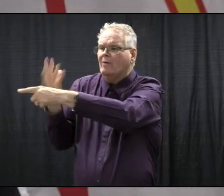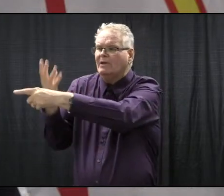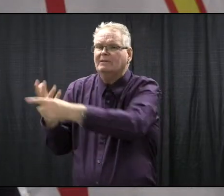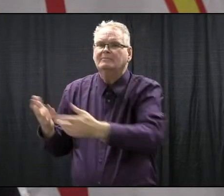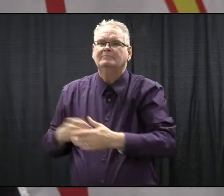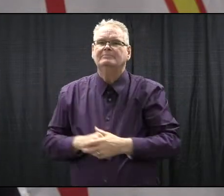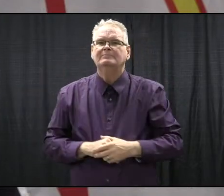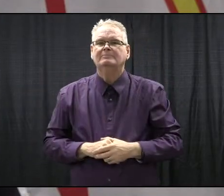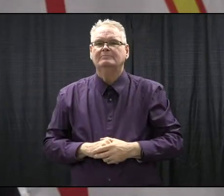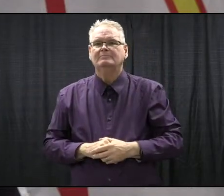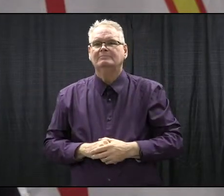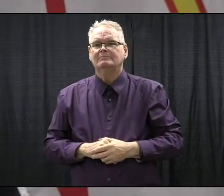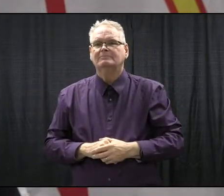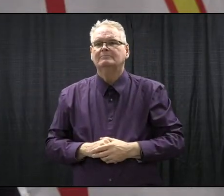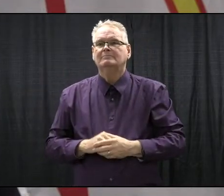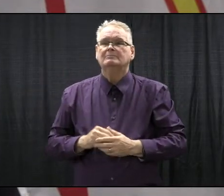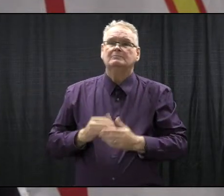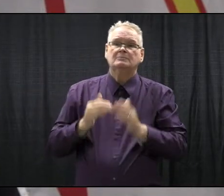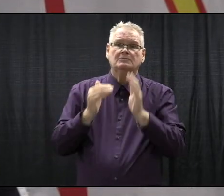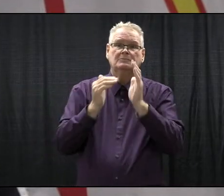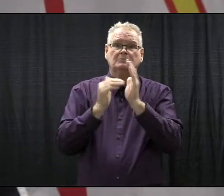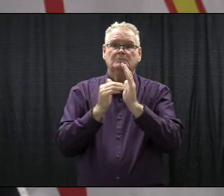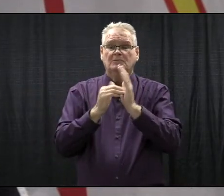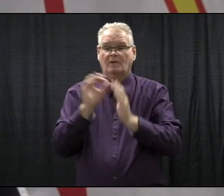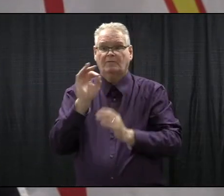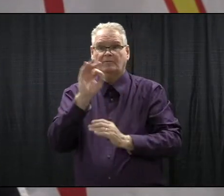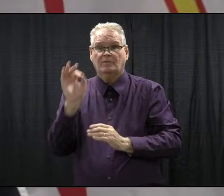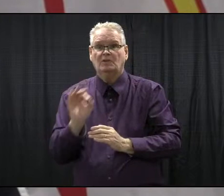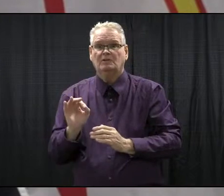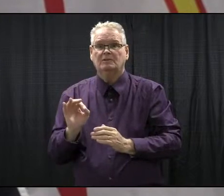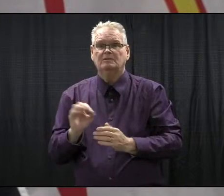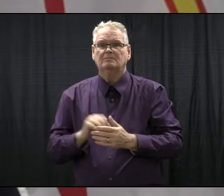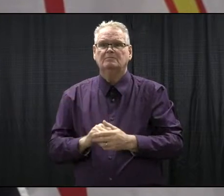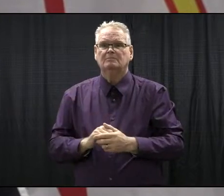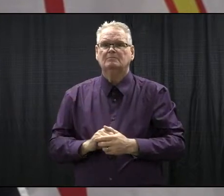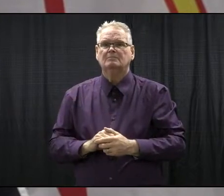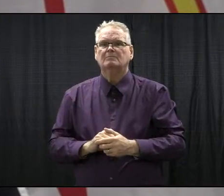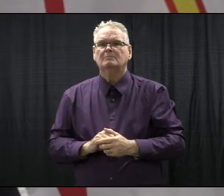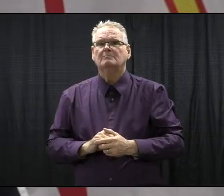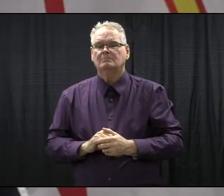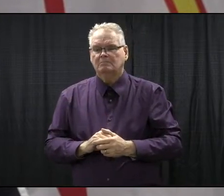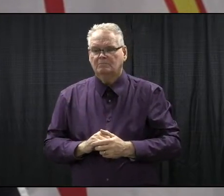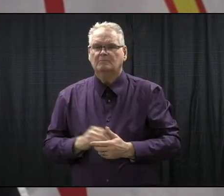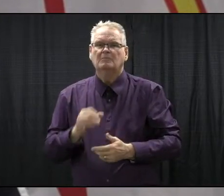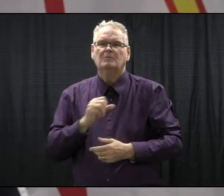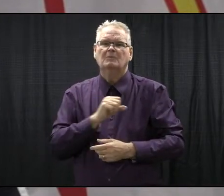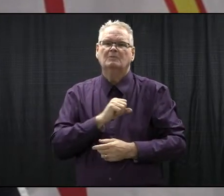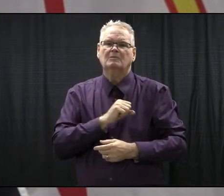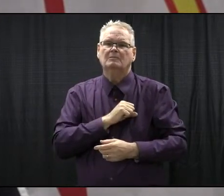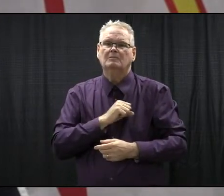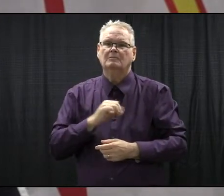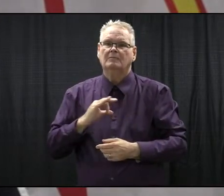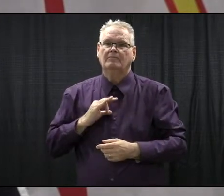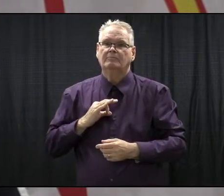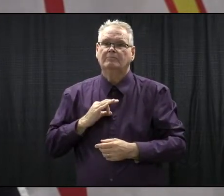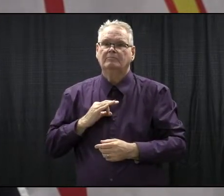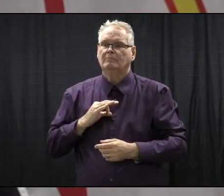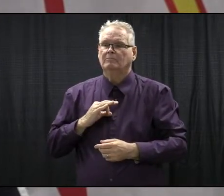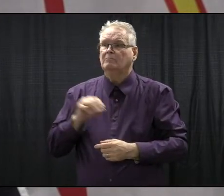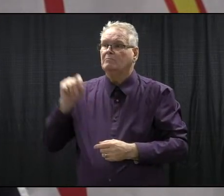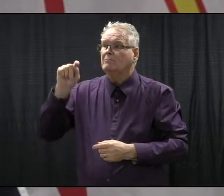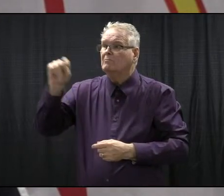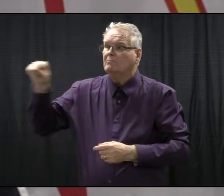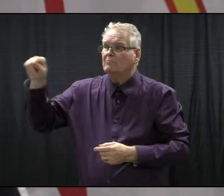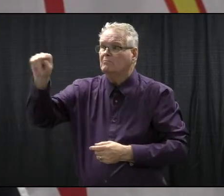been considered fully vaccinated. So that may be that some had vaccine but just hadn't gotten 2 weeks past or hadn't gotten a full schedule